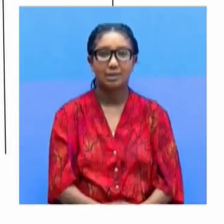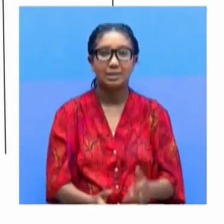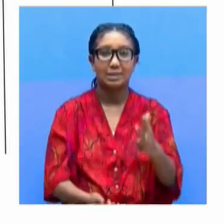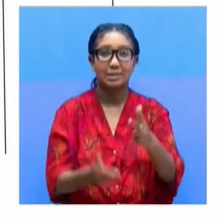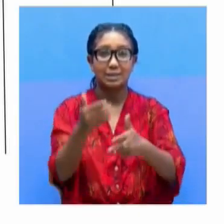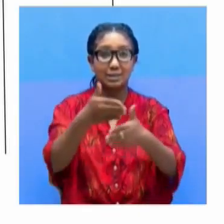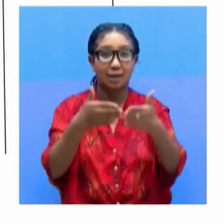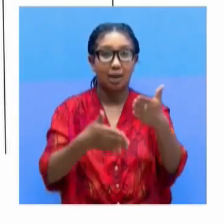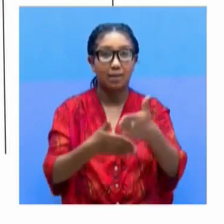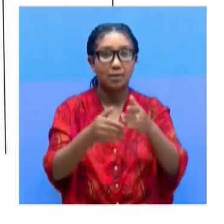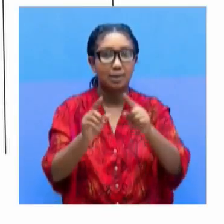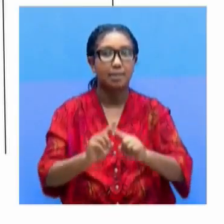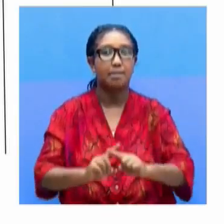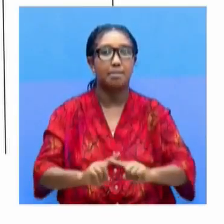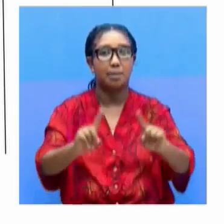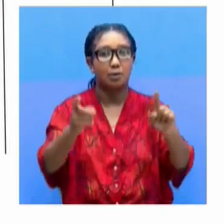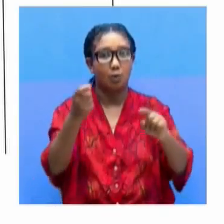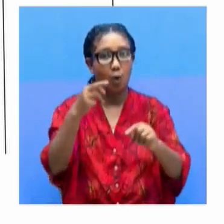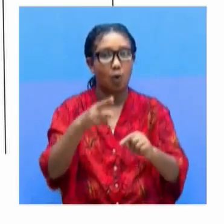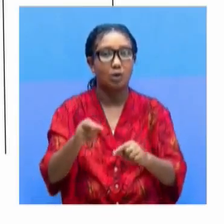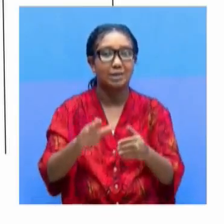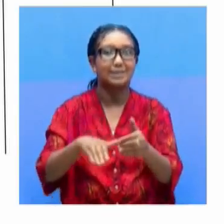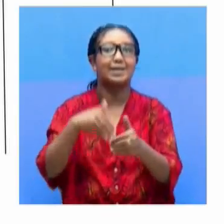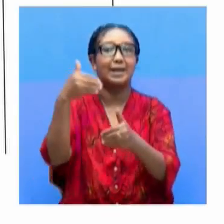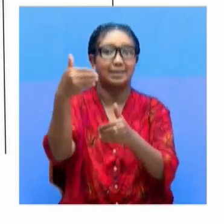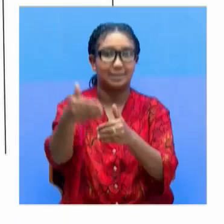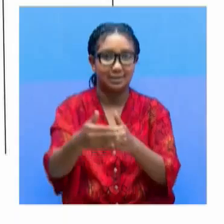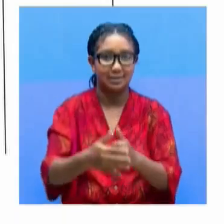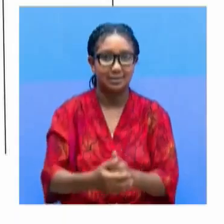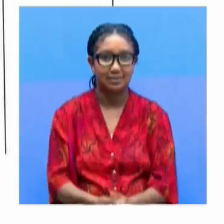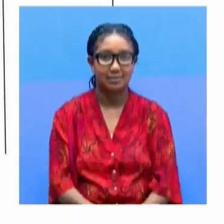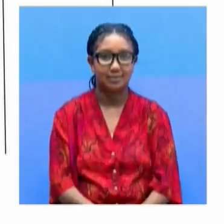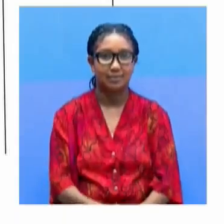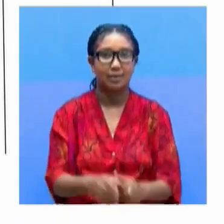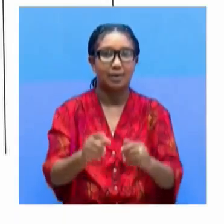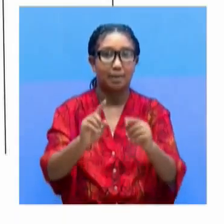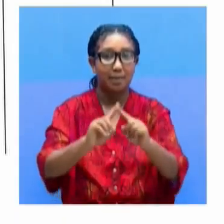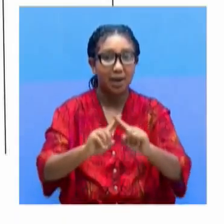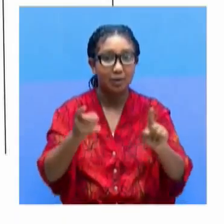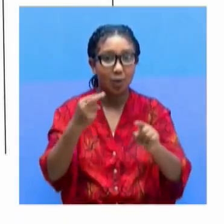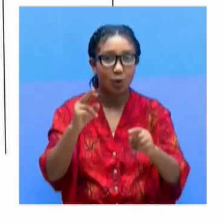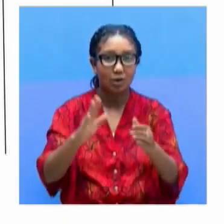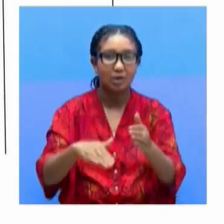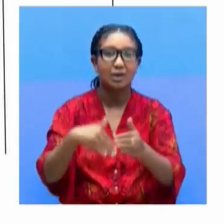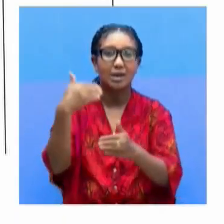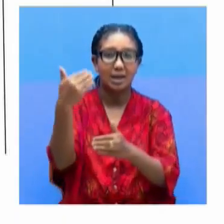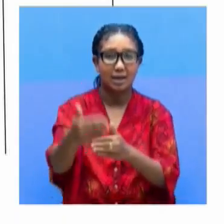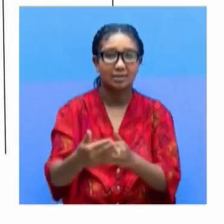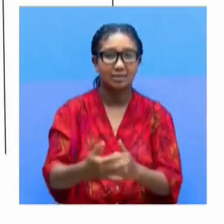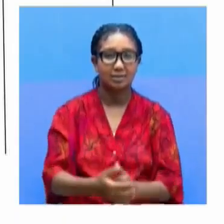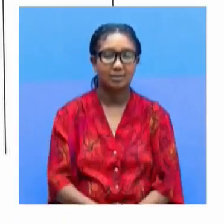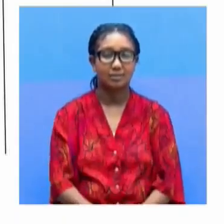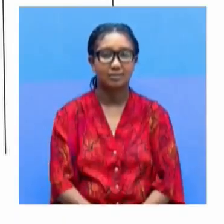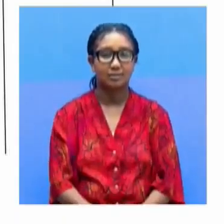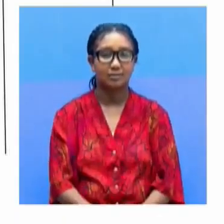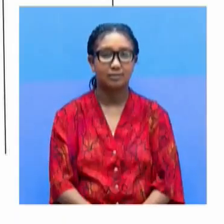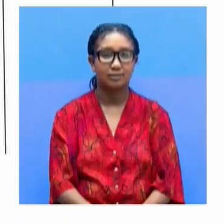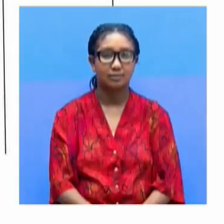step is but or next. Yeah? But or